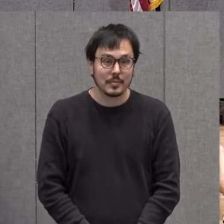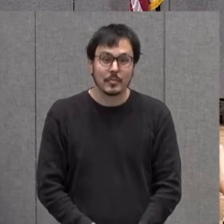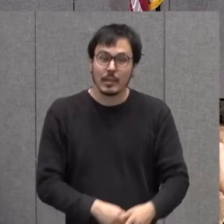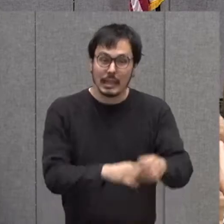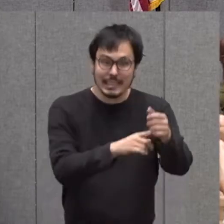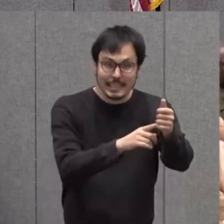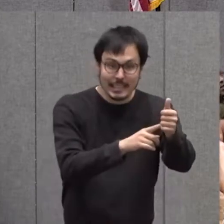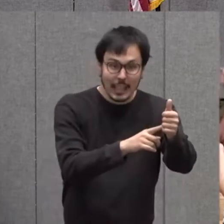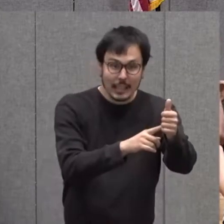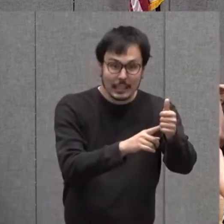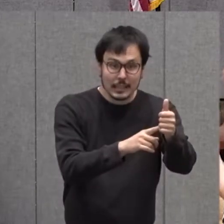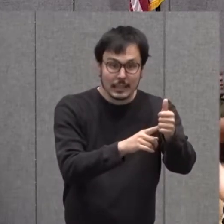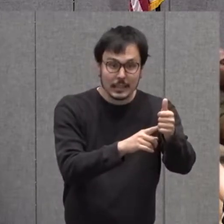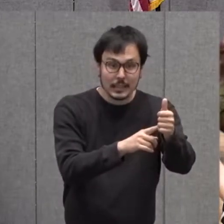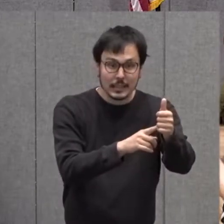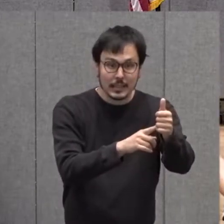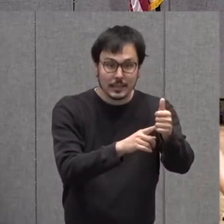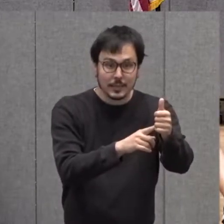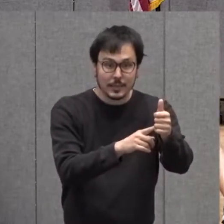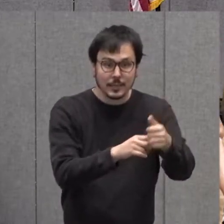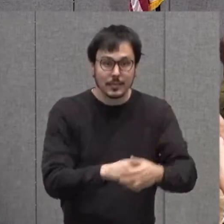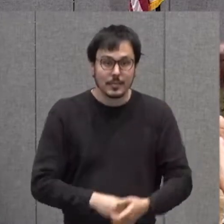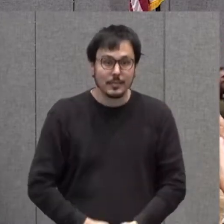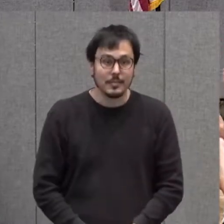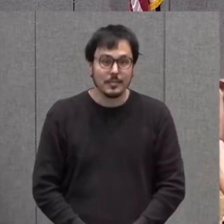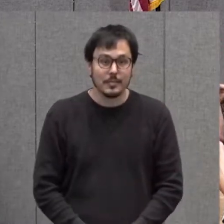10 seconds.